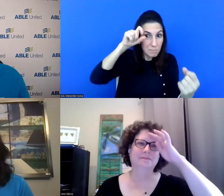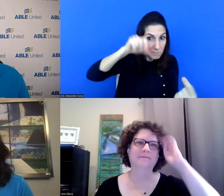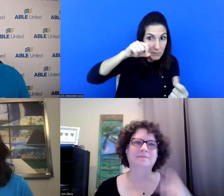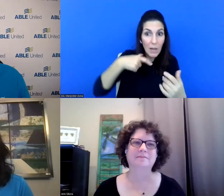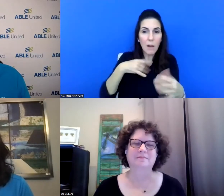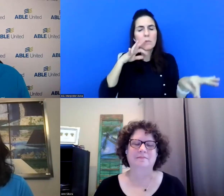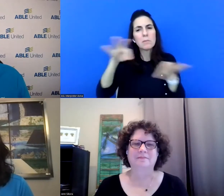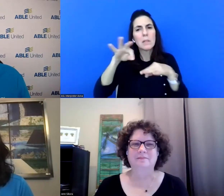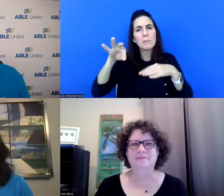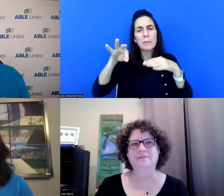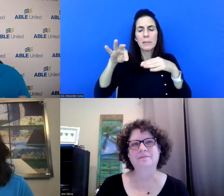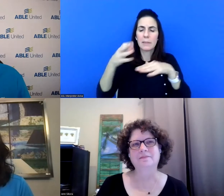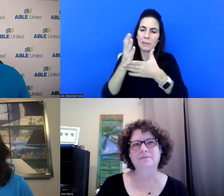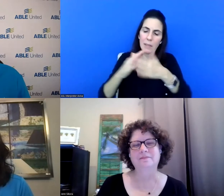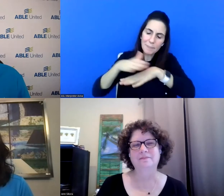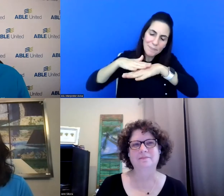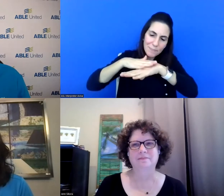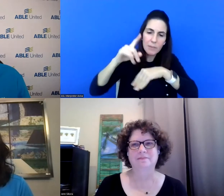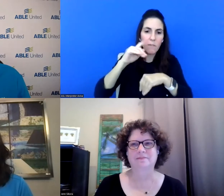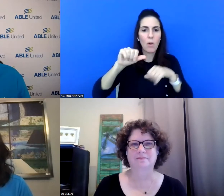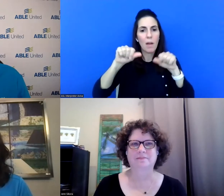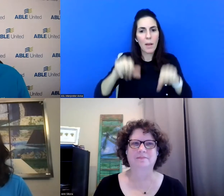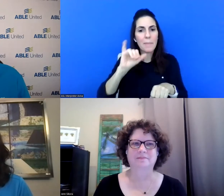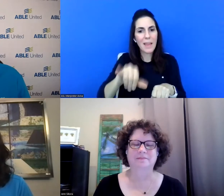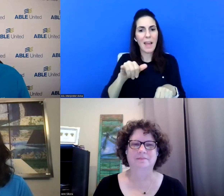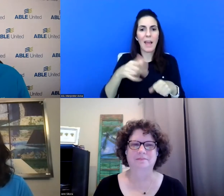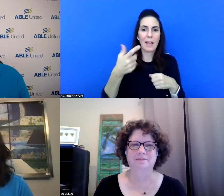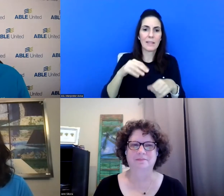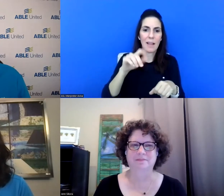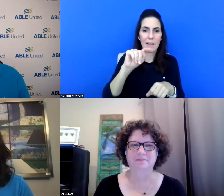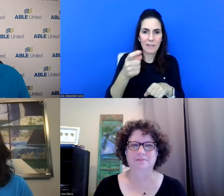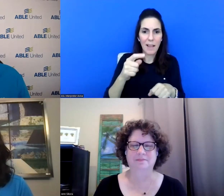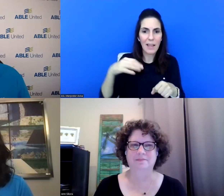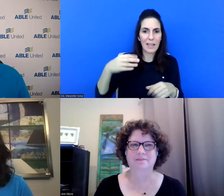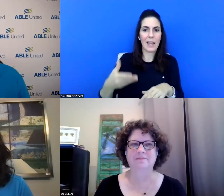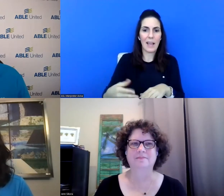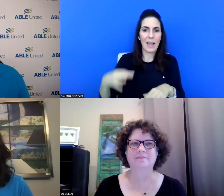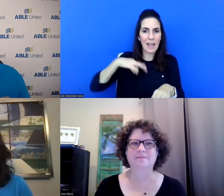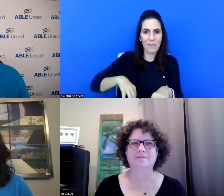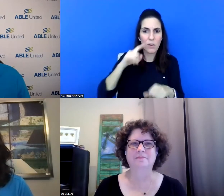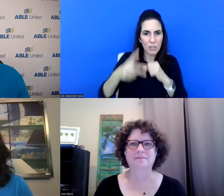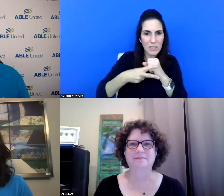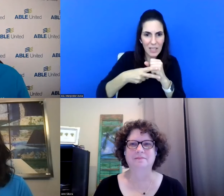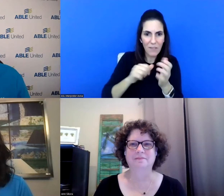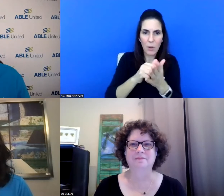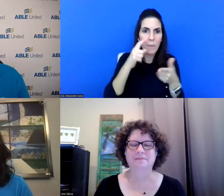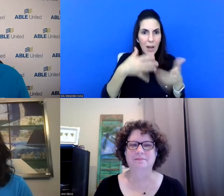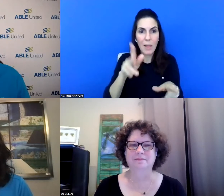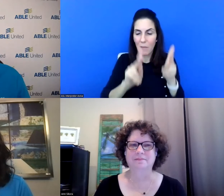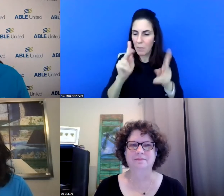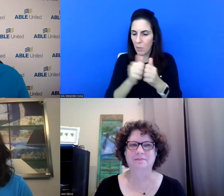ABLE. So ABLE accounts are tax advantage savings and investment accounts. Basically, that allows individuals with